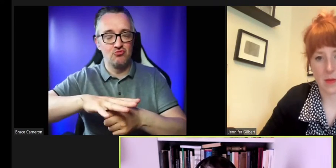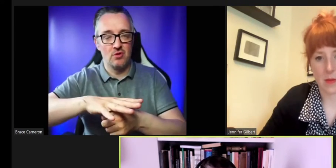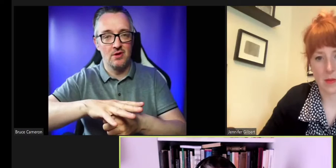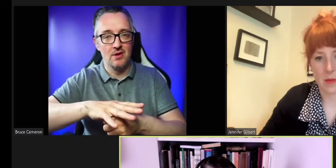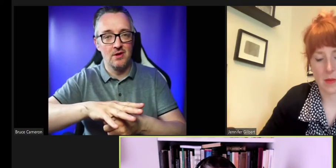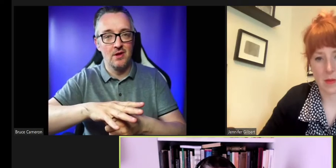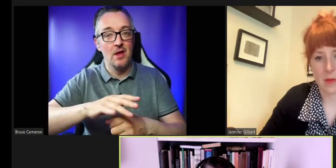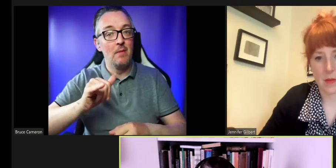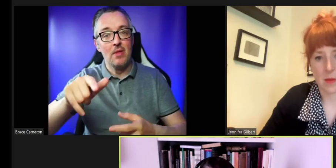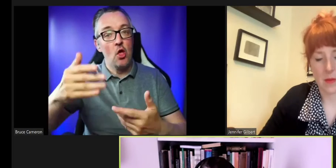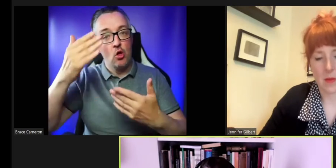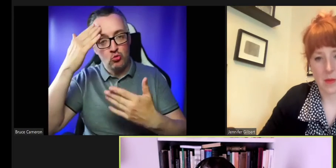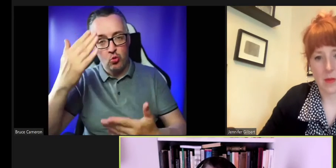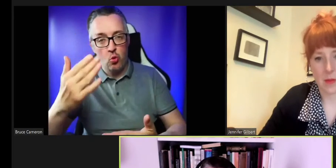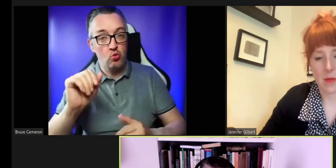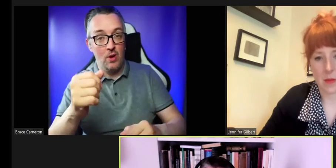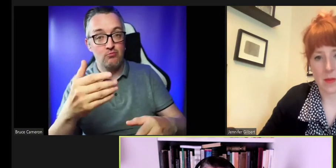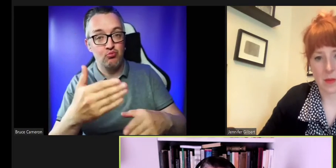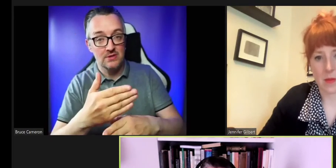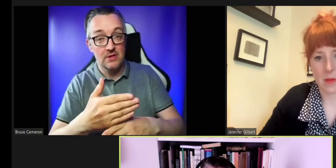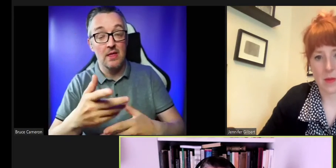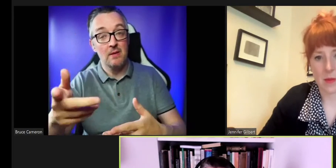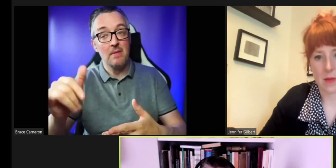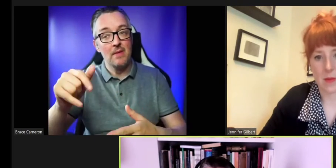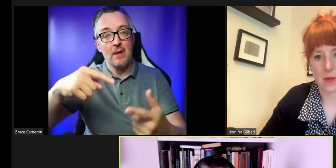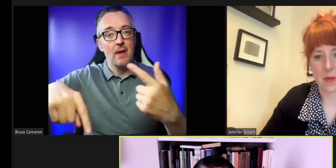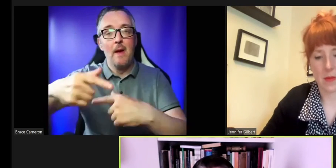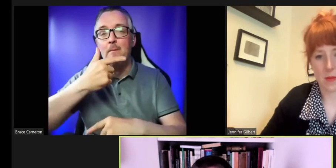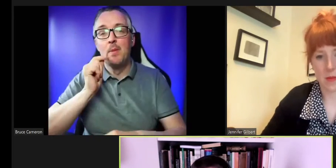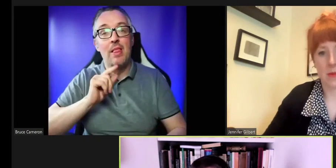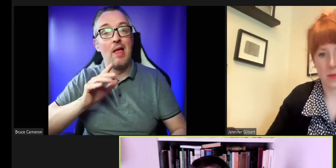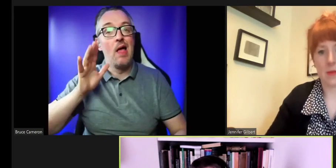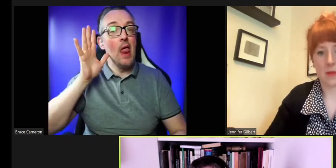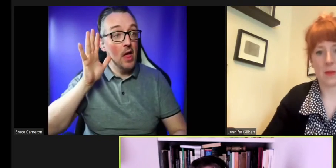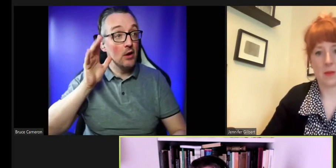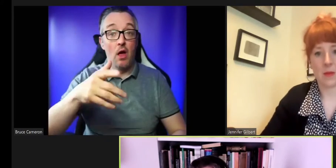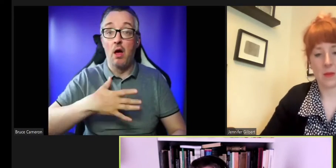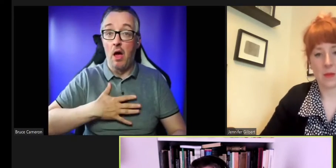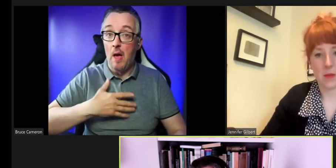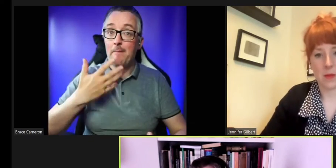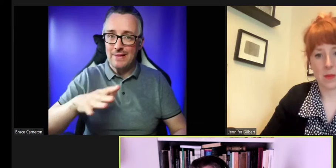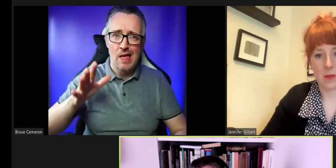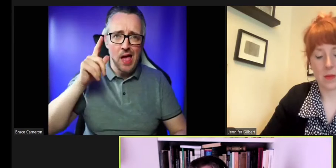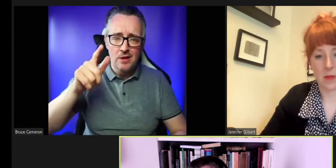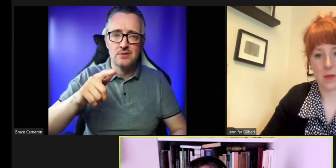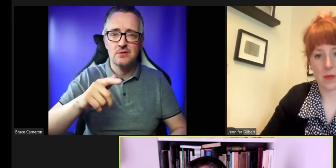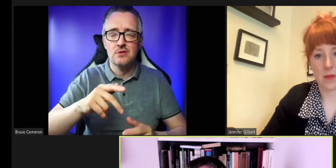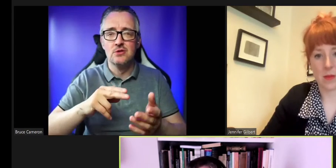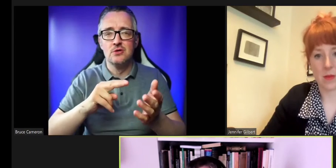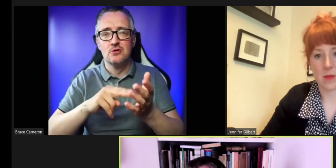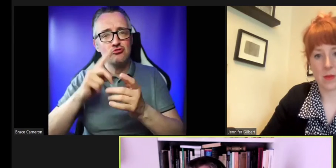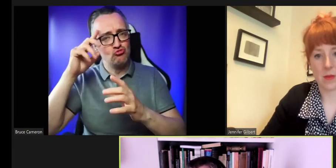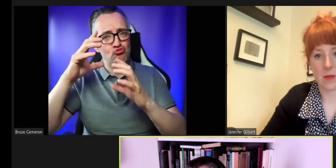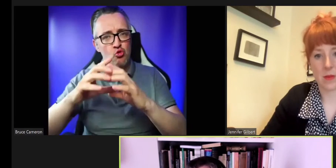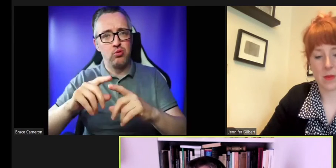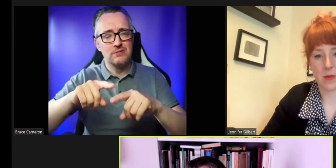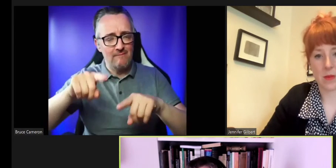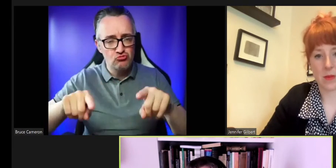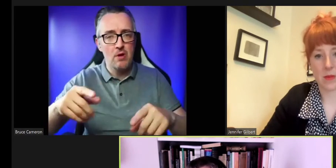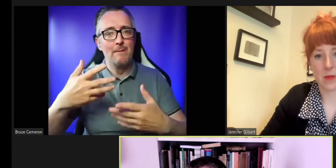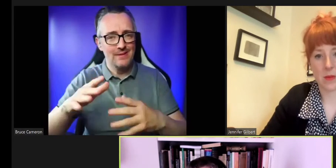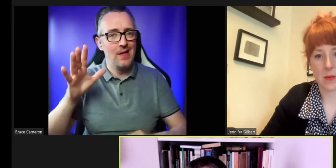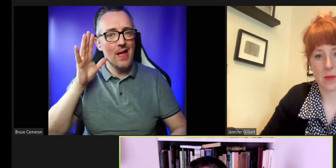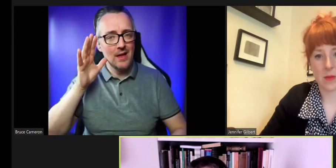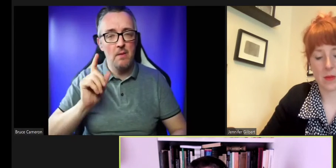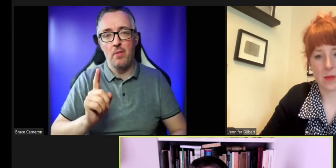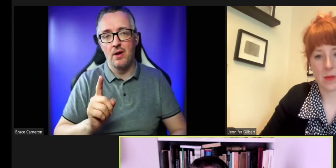understand your practice. They may have now have heard of neurodivergence. They may now be feeling like it's something that they want to support or get to know, but